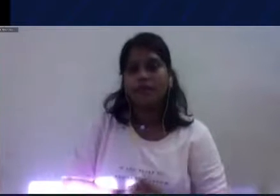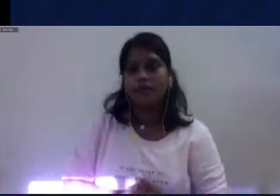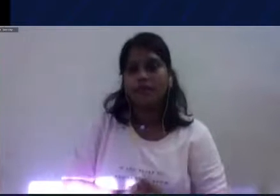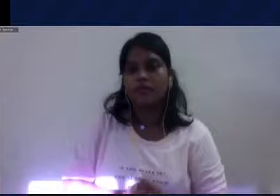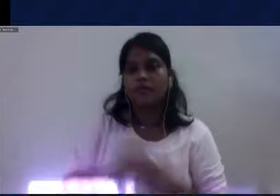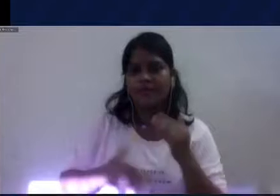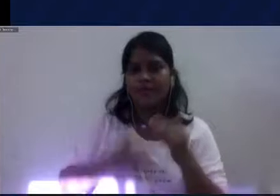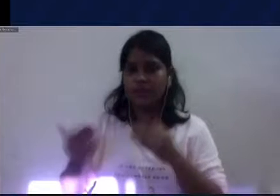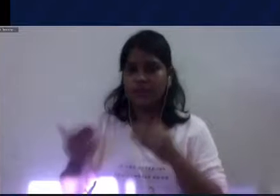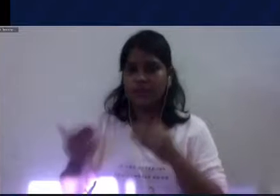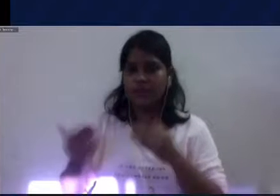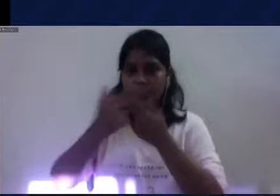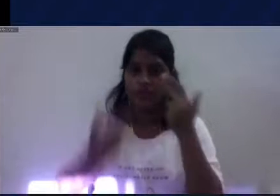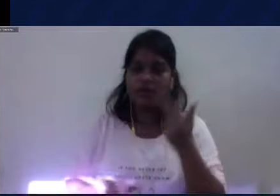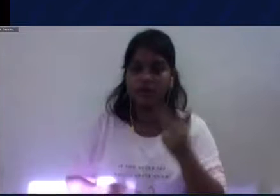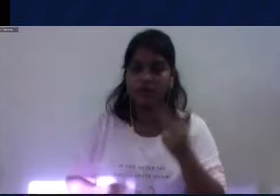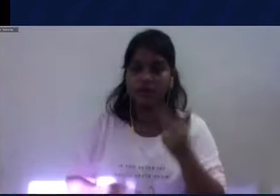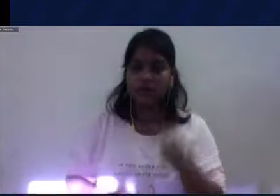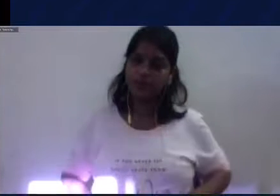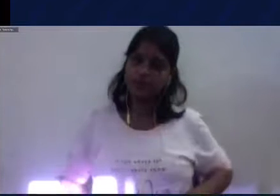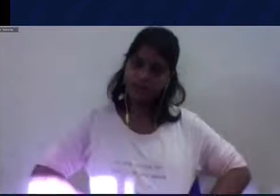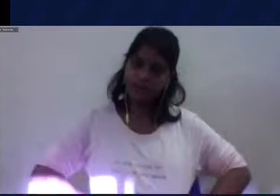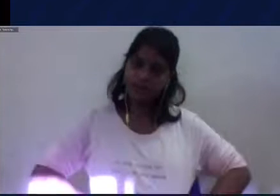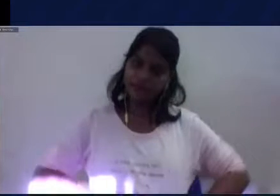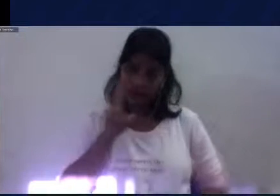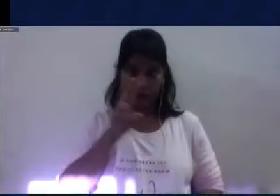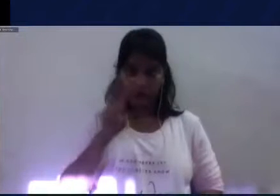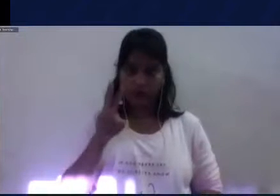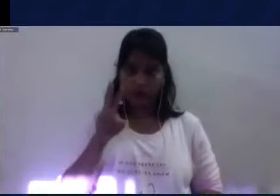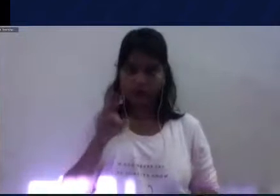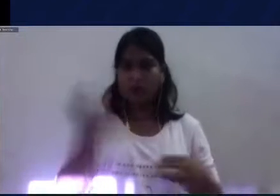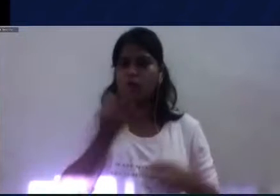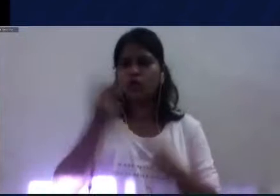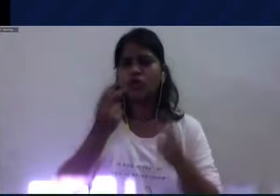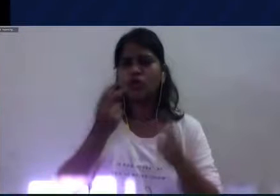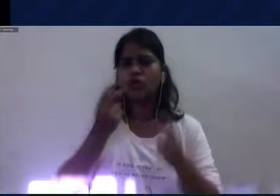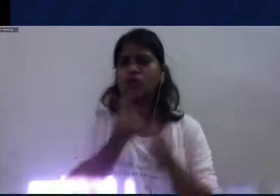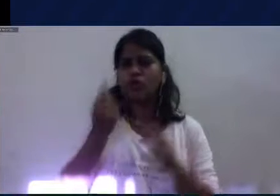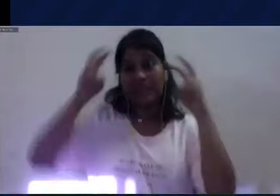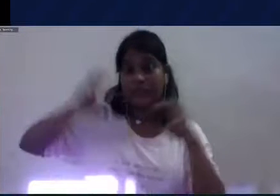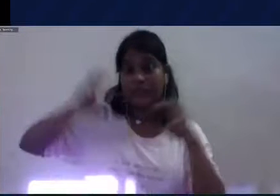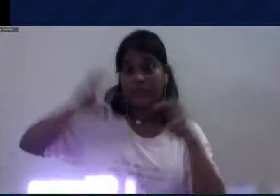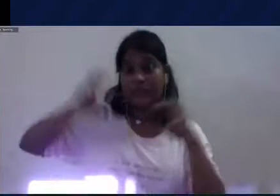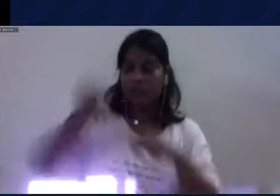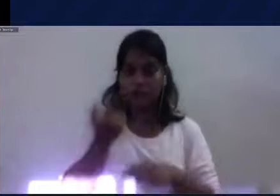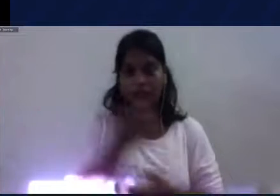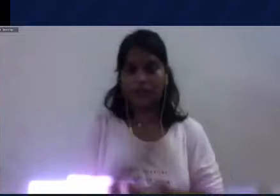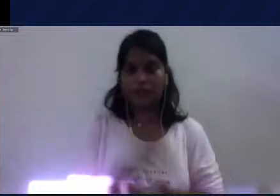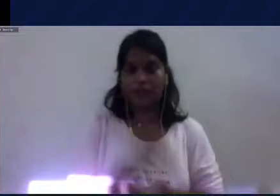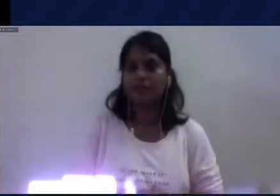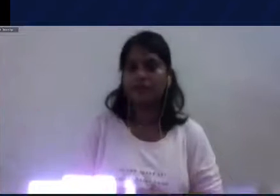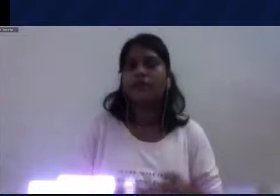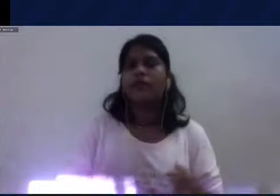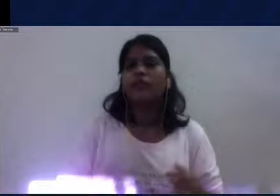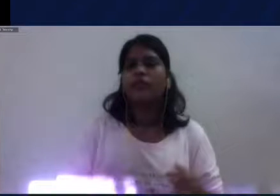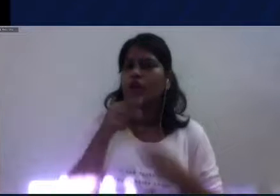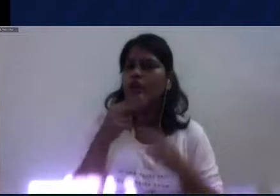another story. Let us now look at some creative user research techniques used here. This is the story